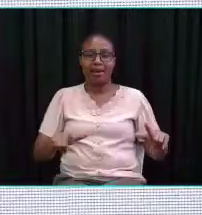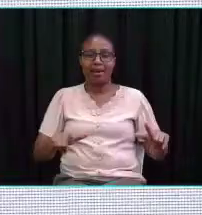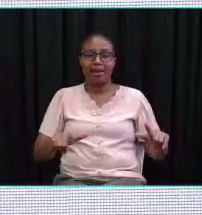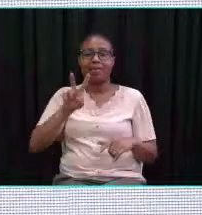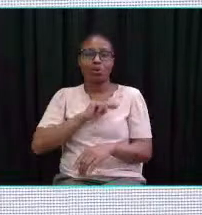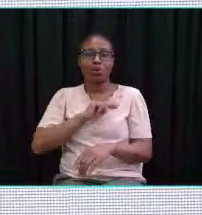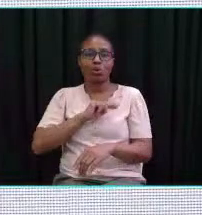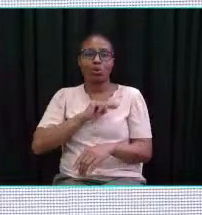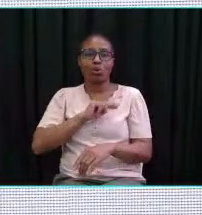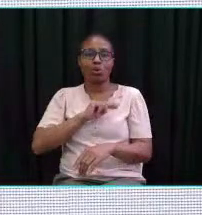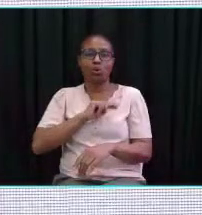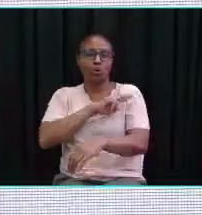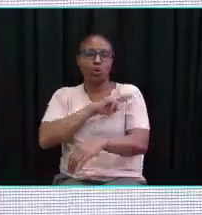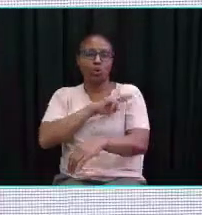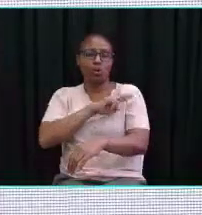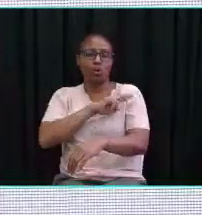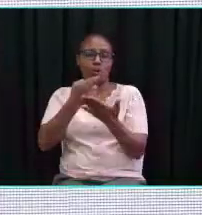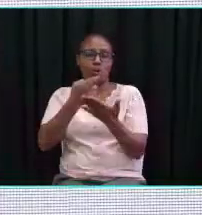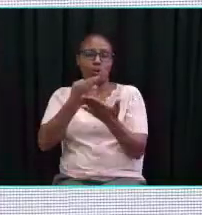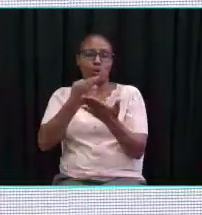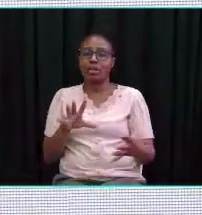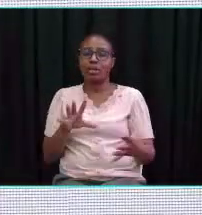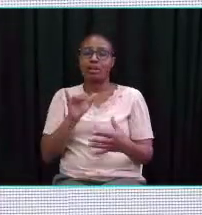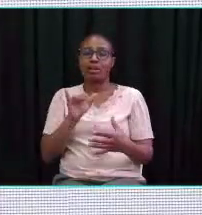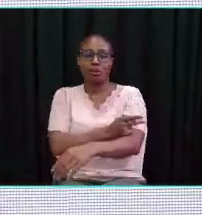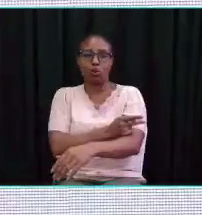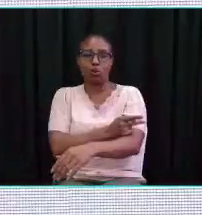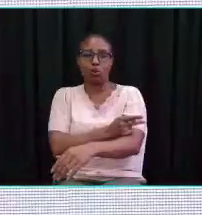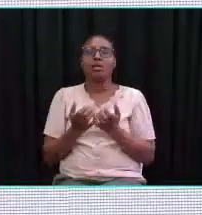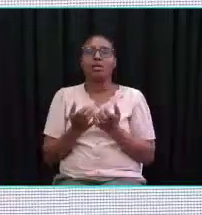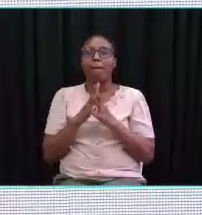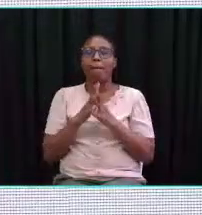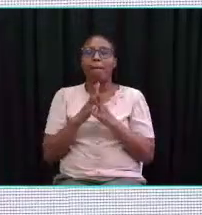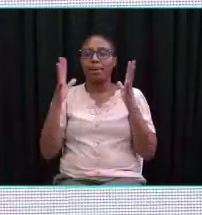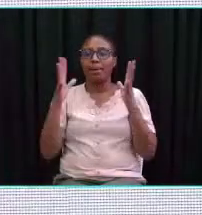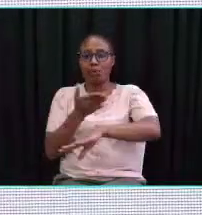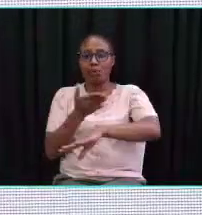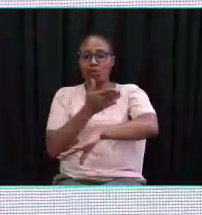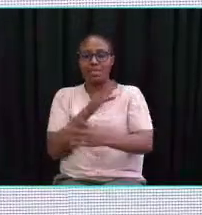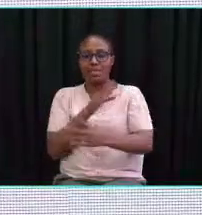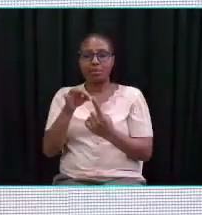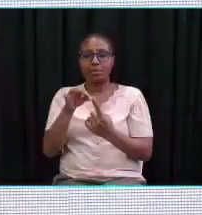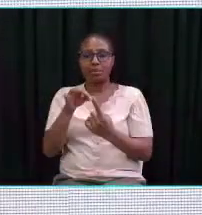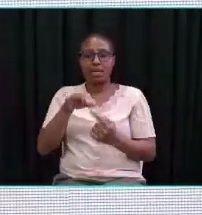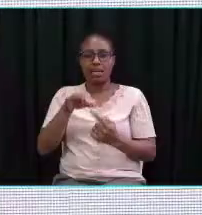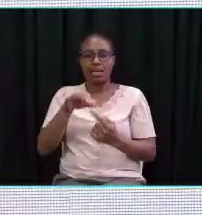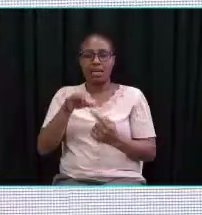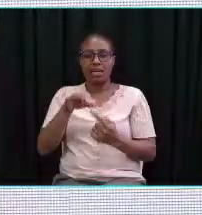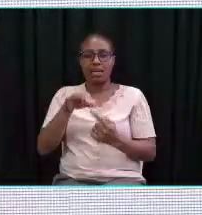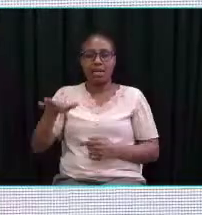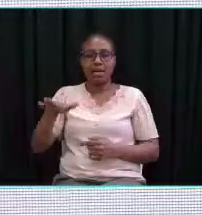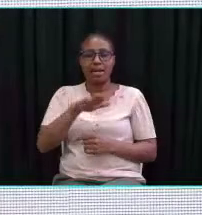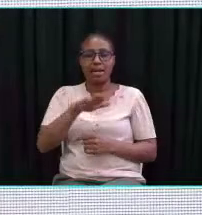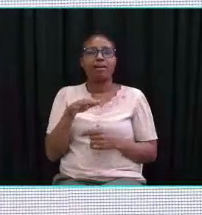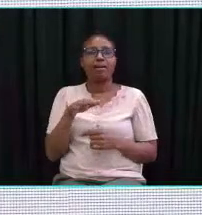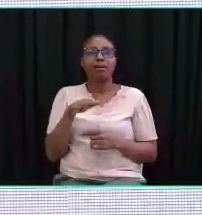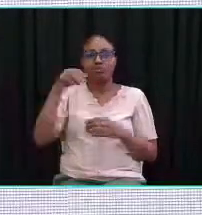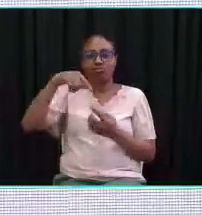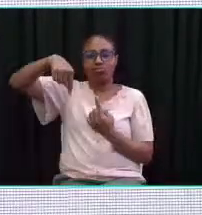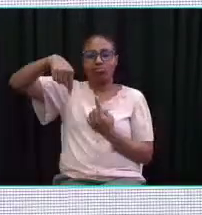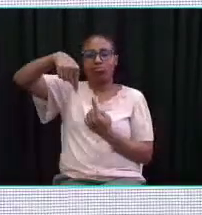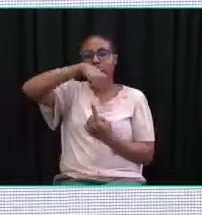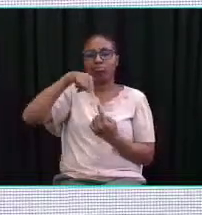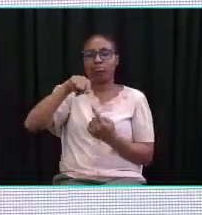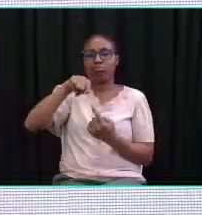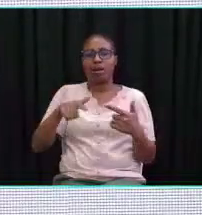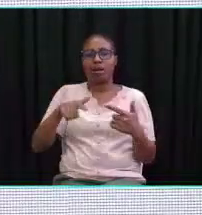and unlocking the potential would require significant improvement, especially the areas around the Lake Victoria roads. A lot of decongestion has